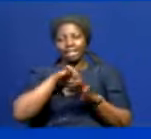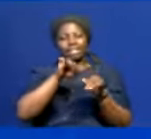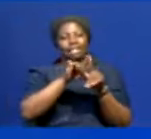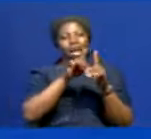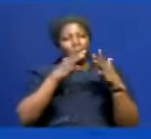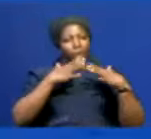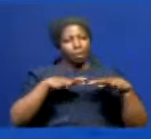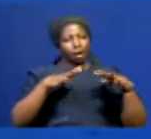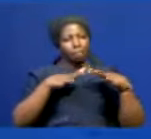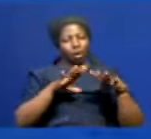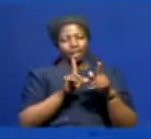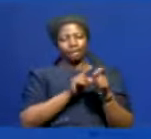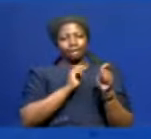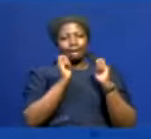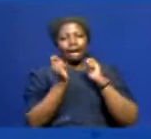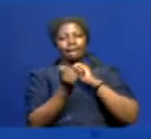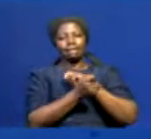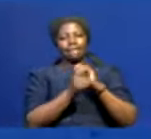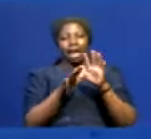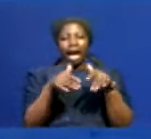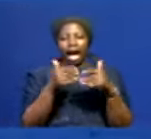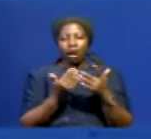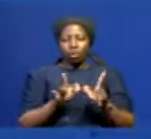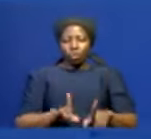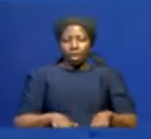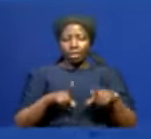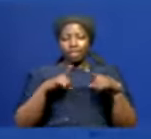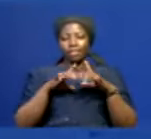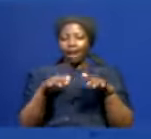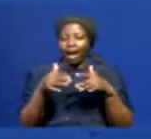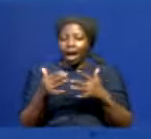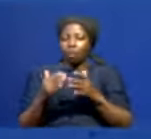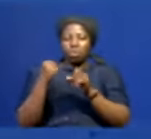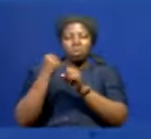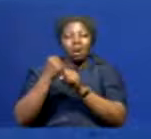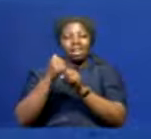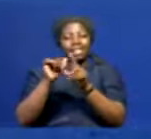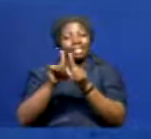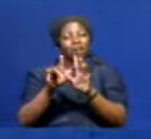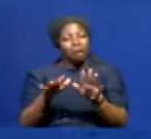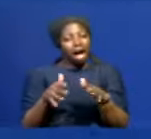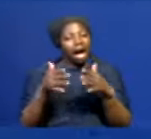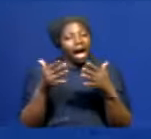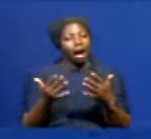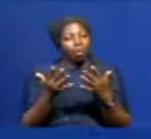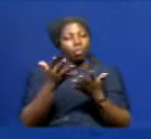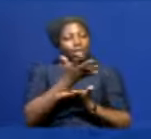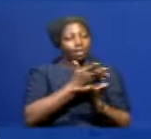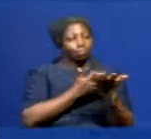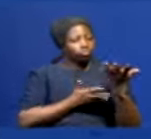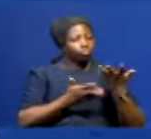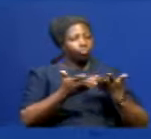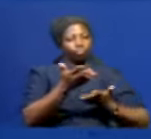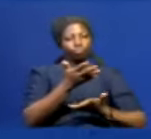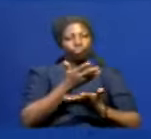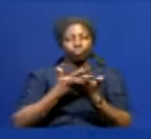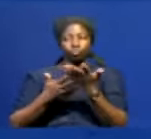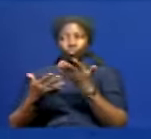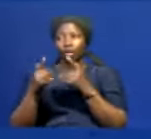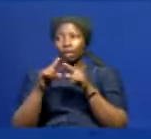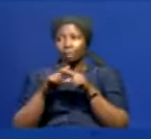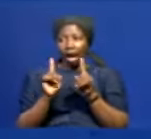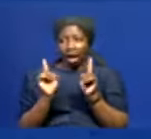and transforming the way that we live, the way we work, and the way we interact.